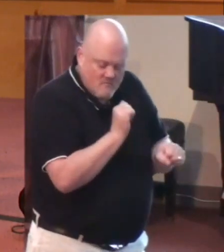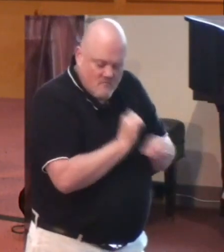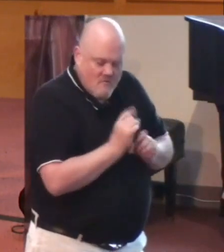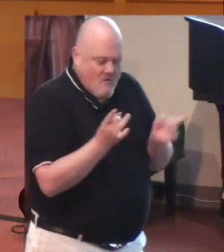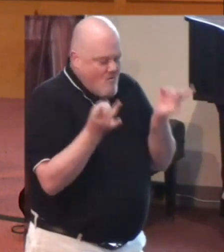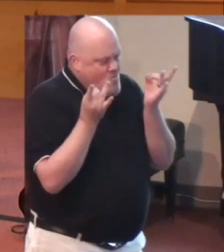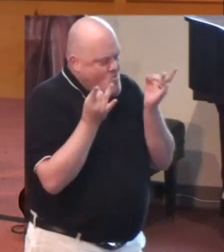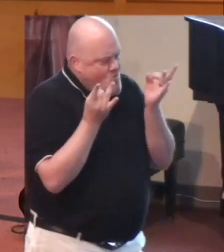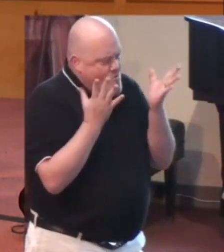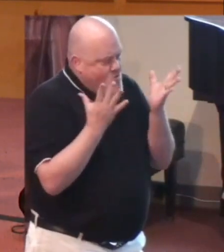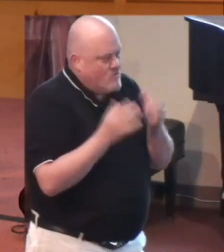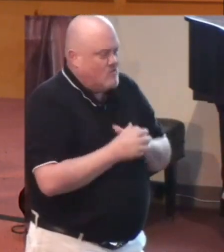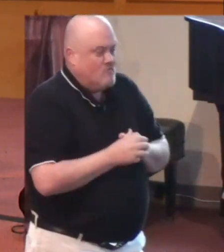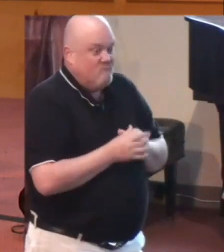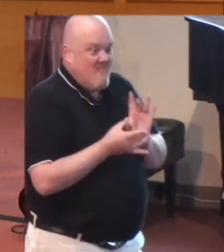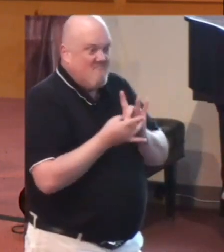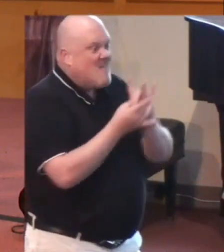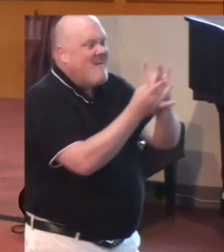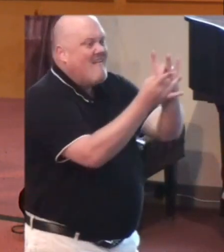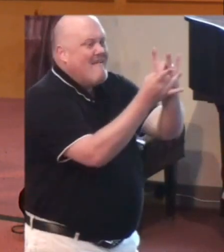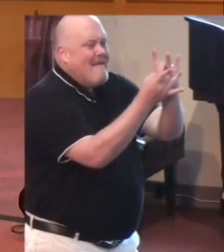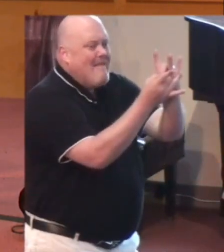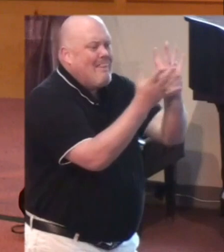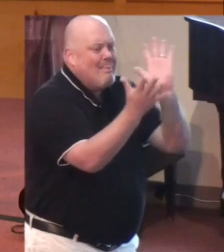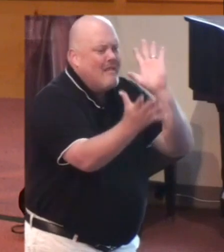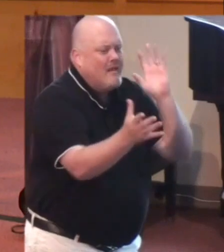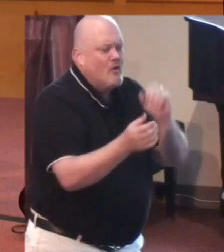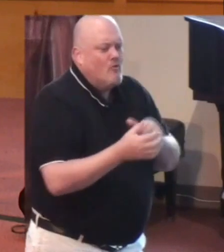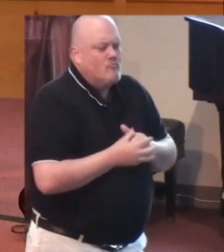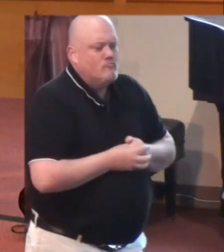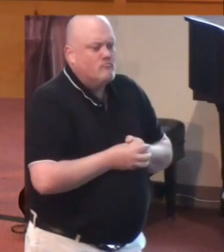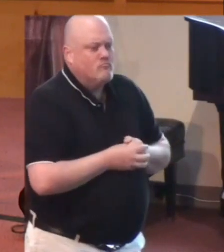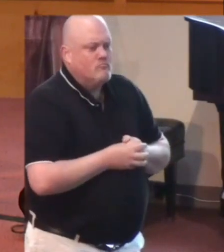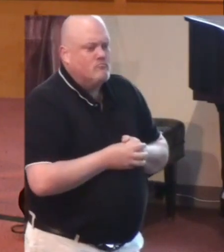Yeah. Gotta let it go. Go ahead, take it away.